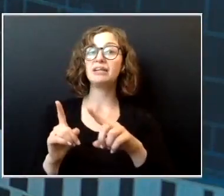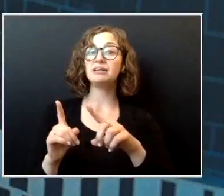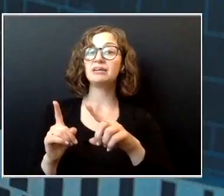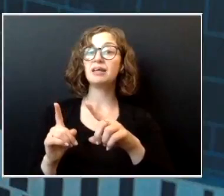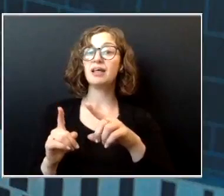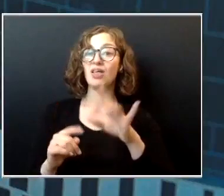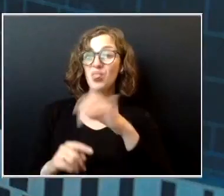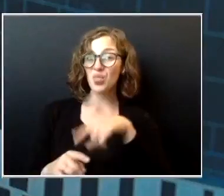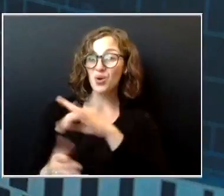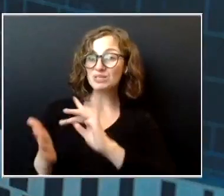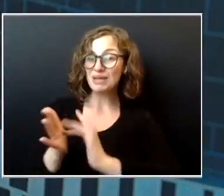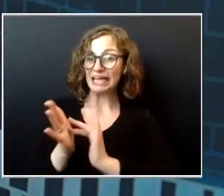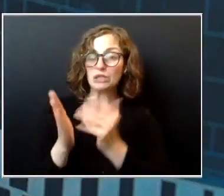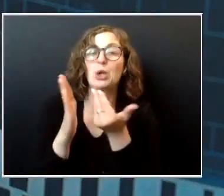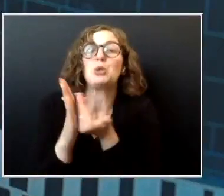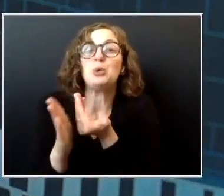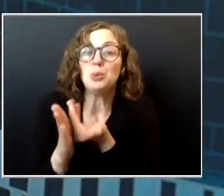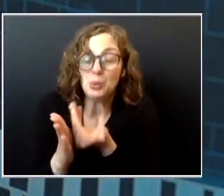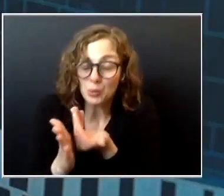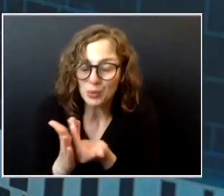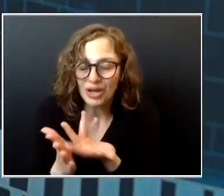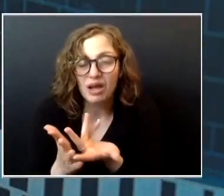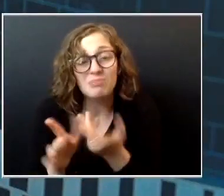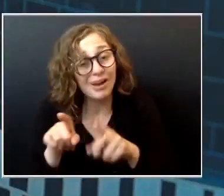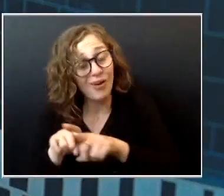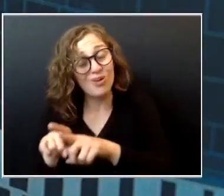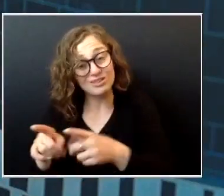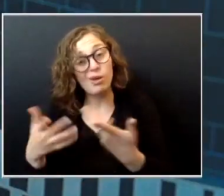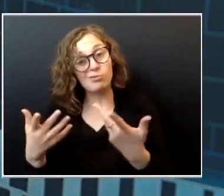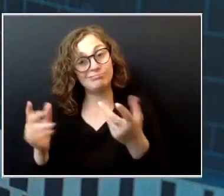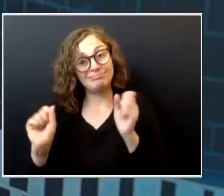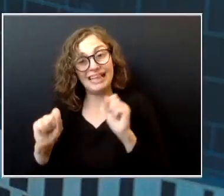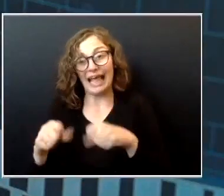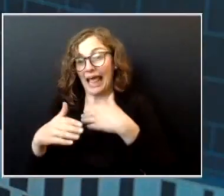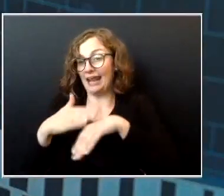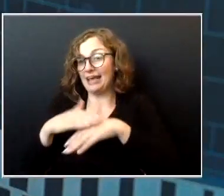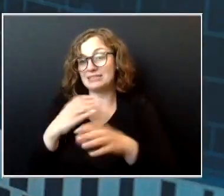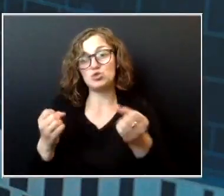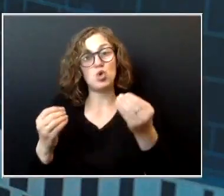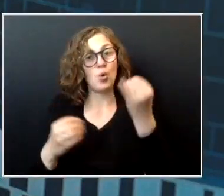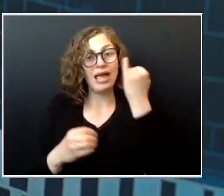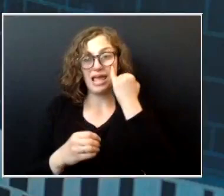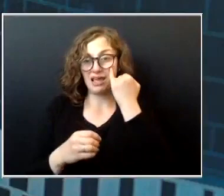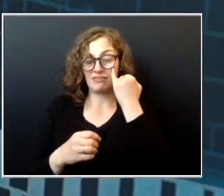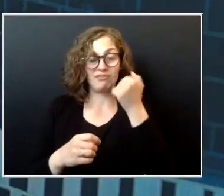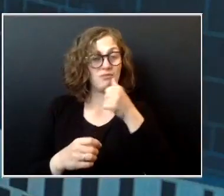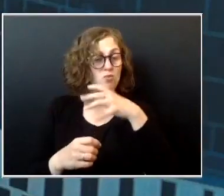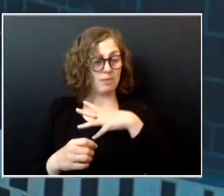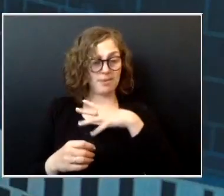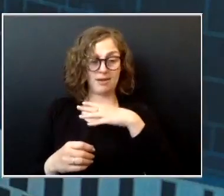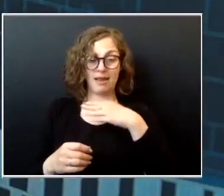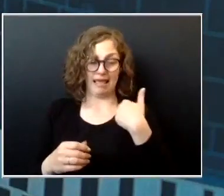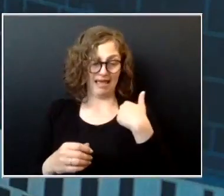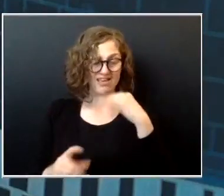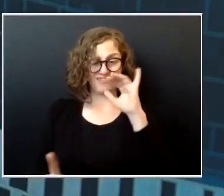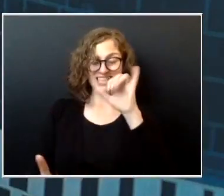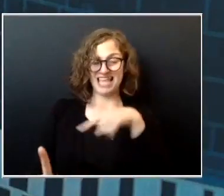women can, if that's the way that they are being treated for obesity, to then, have